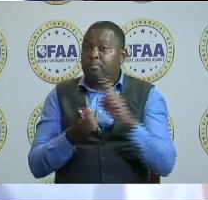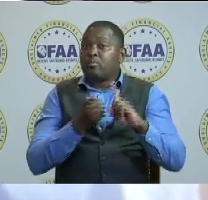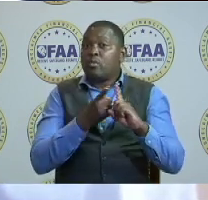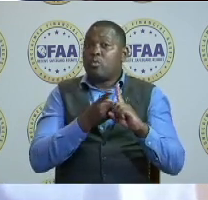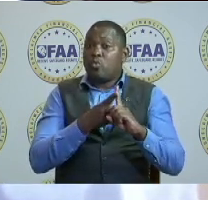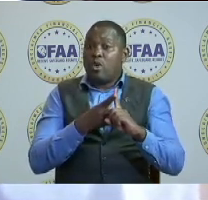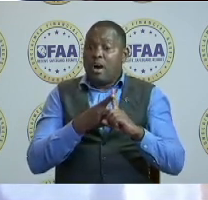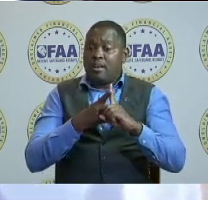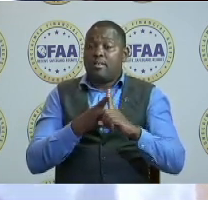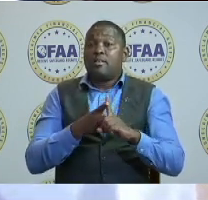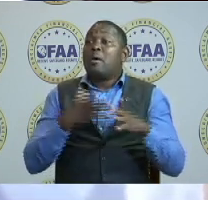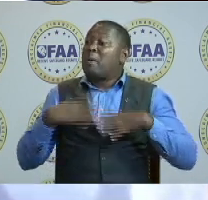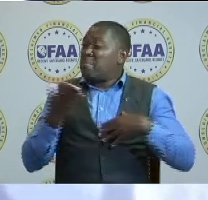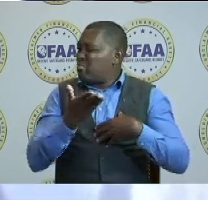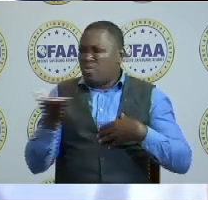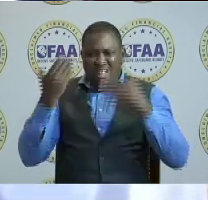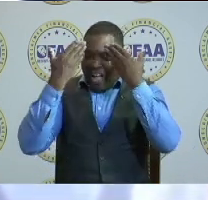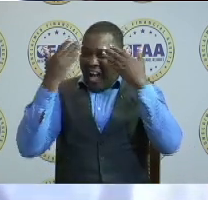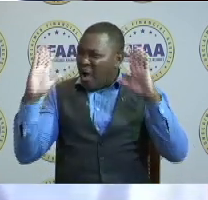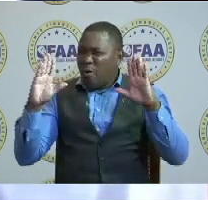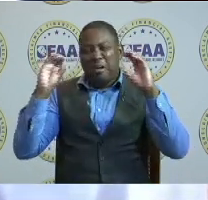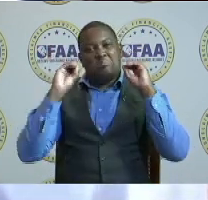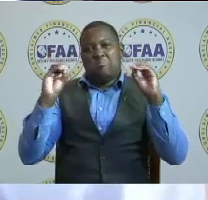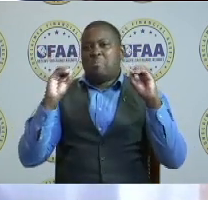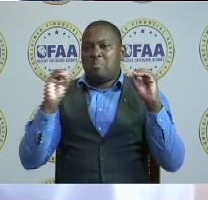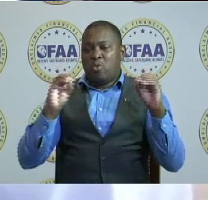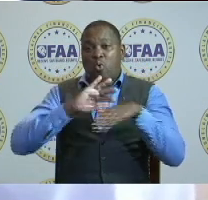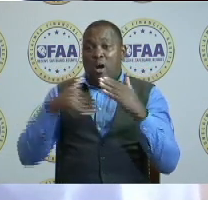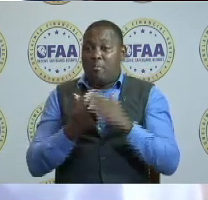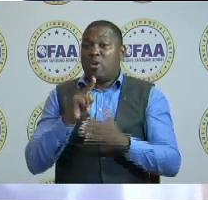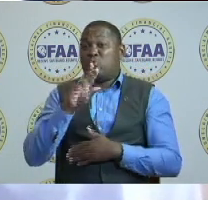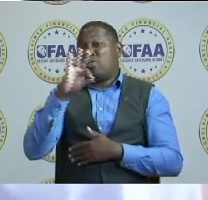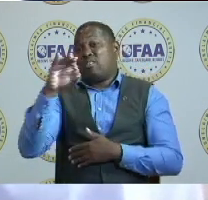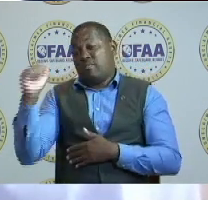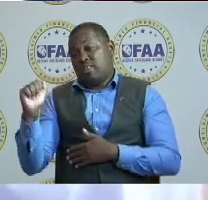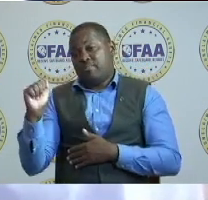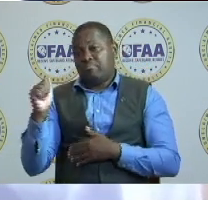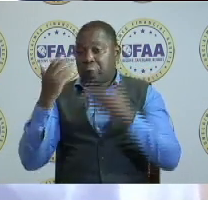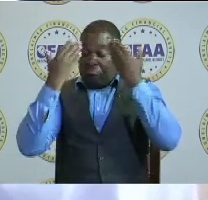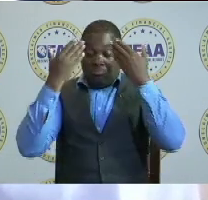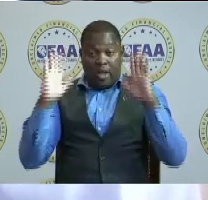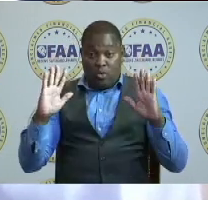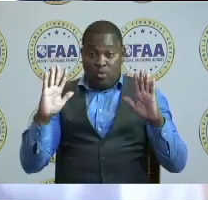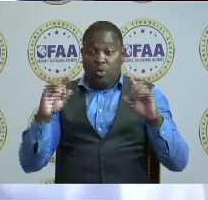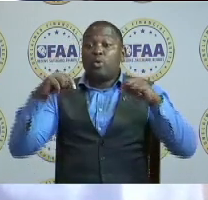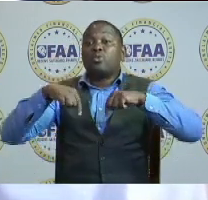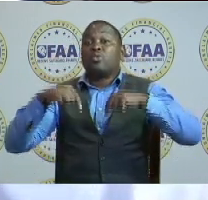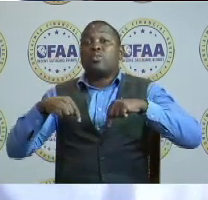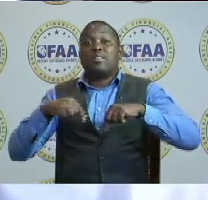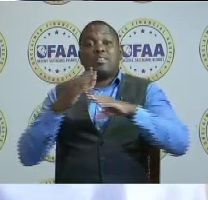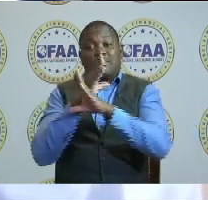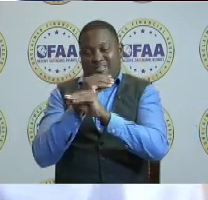low levels of public awareness of the authority's mandate. And in this webinar, we hope we'll be able